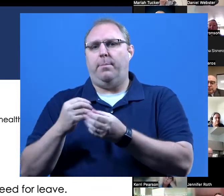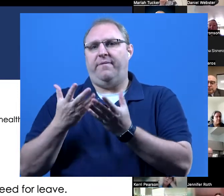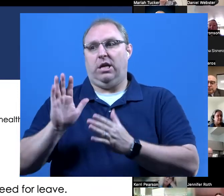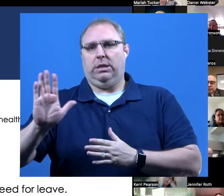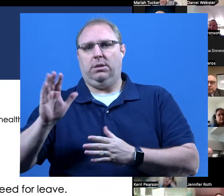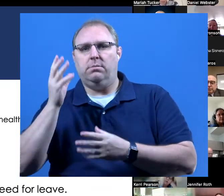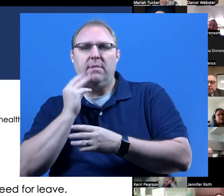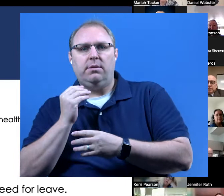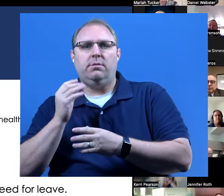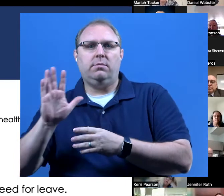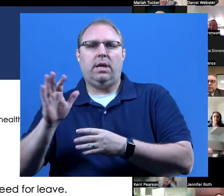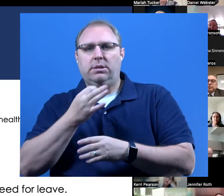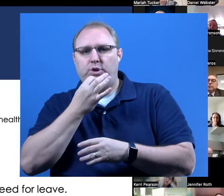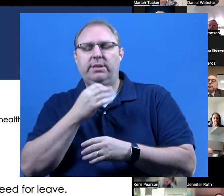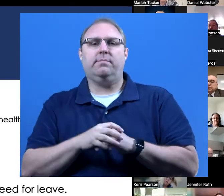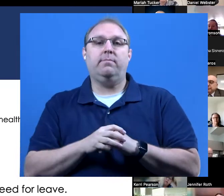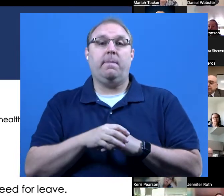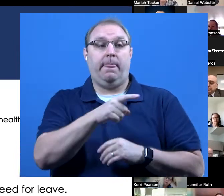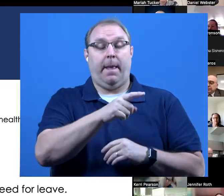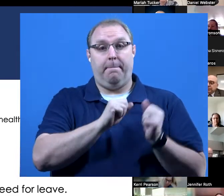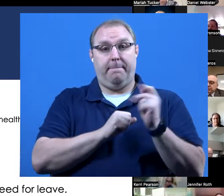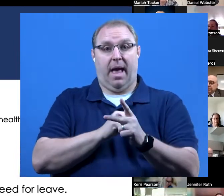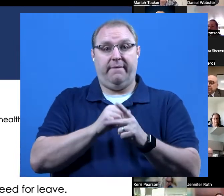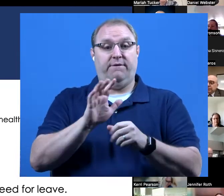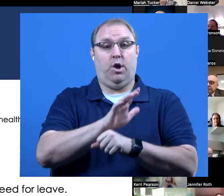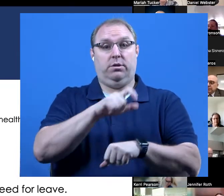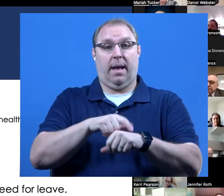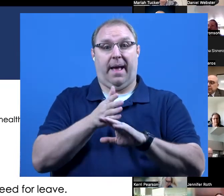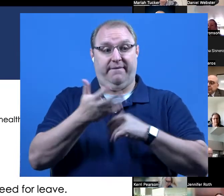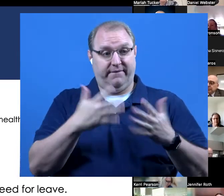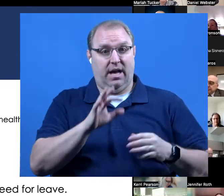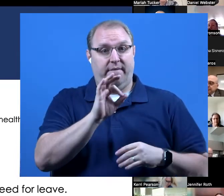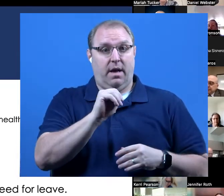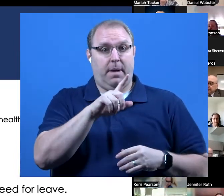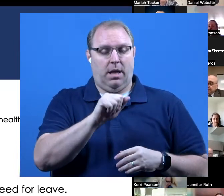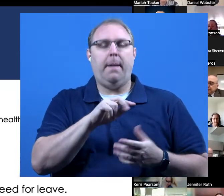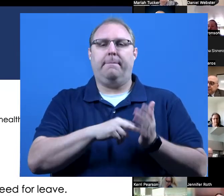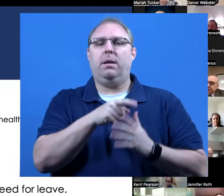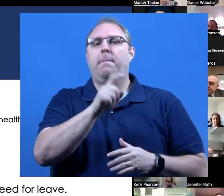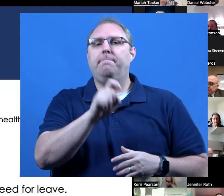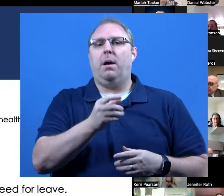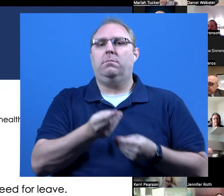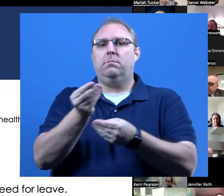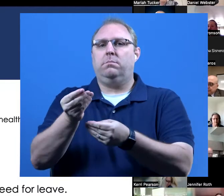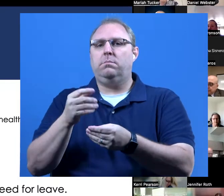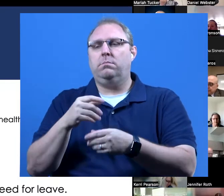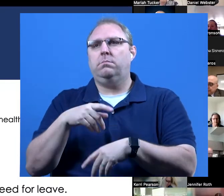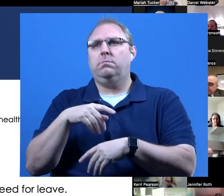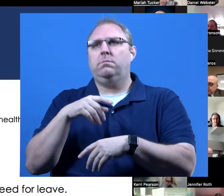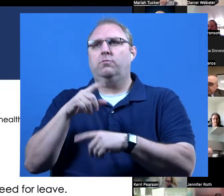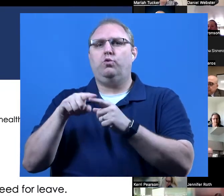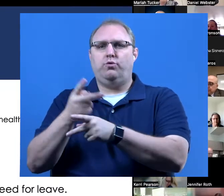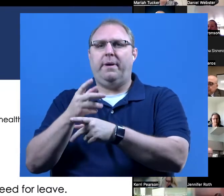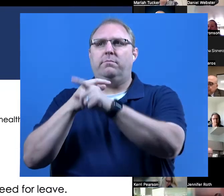exactly what the medical provider tells us the employee would need. When they return to work from full-time FMLA, they need to